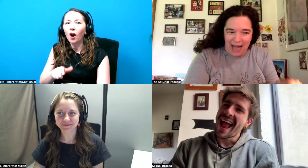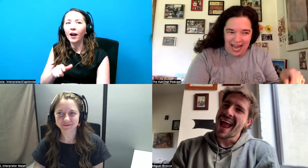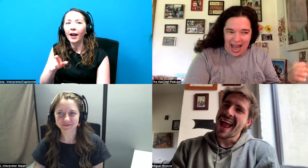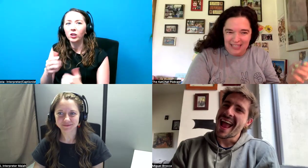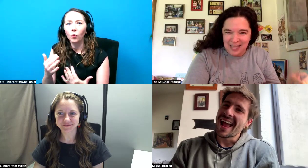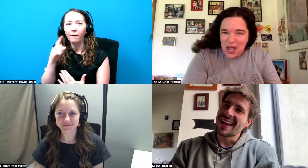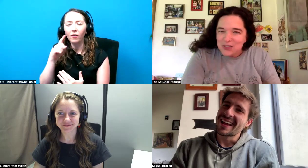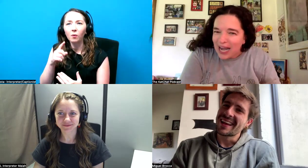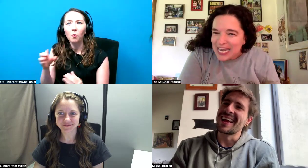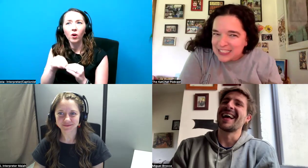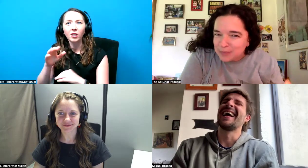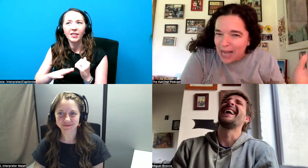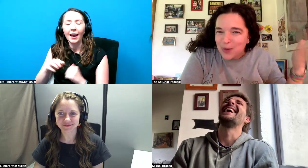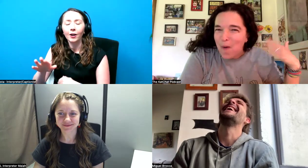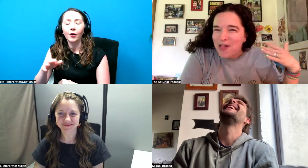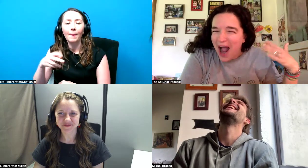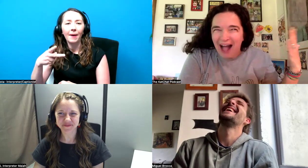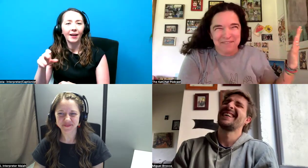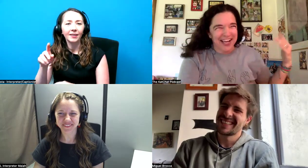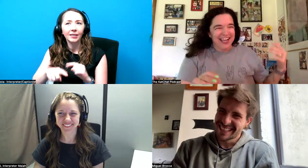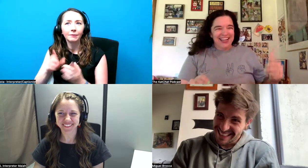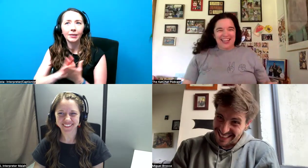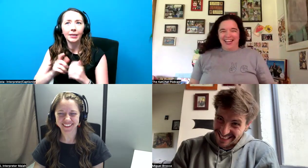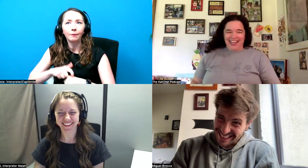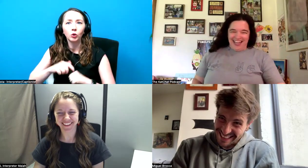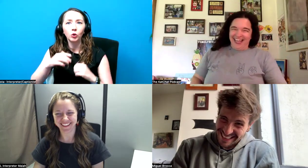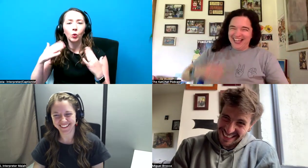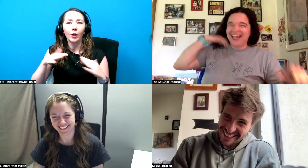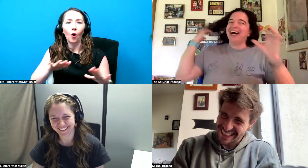on the podcast. So I needed some time to cool off.